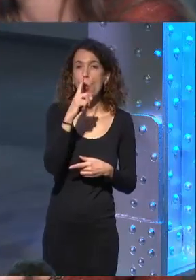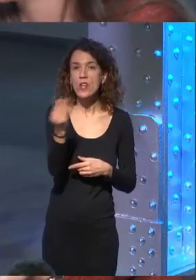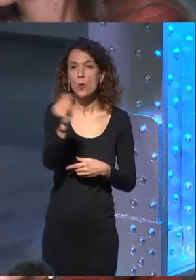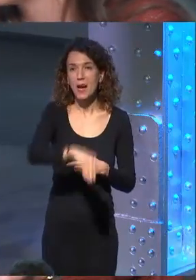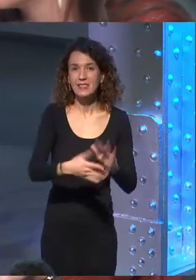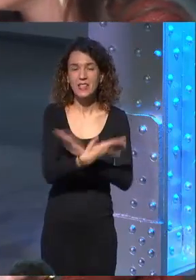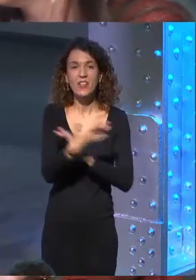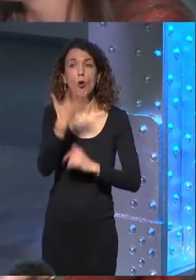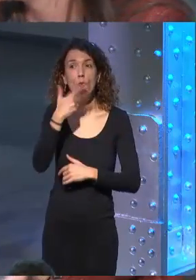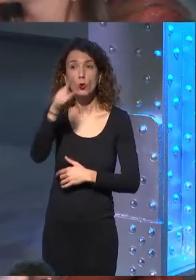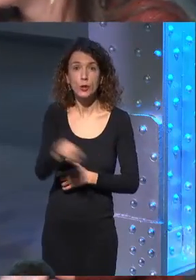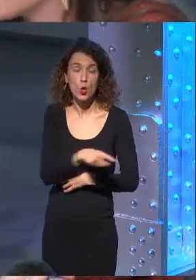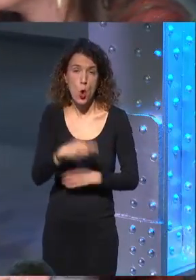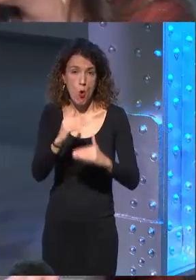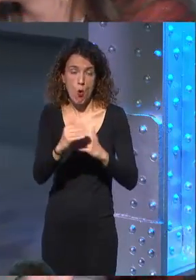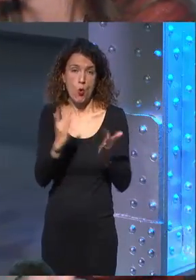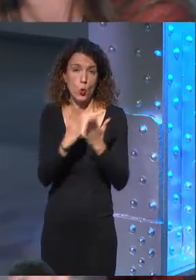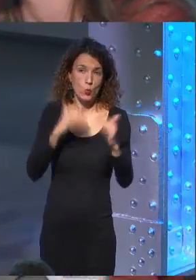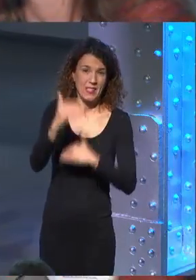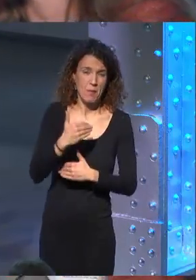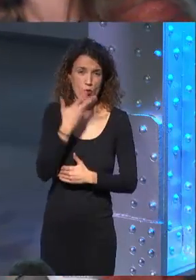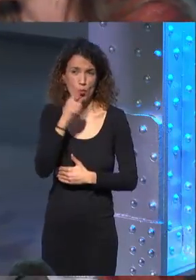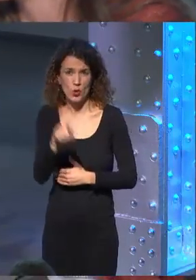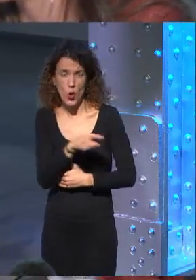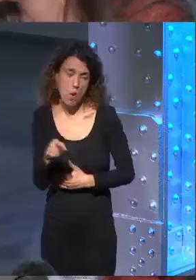well, I don't know whether the fact that they are 1 year